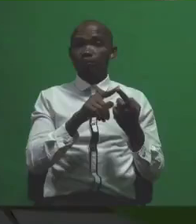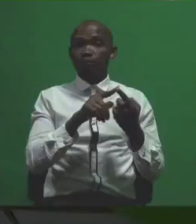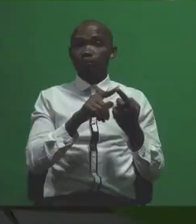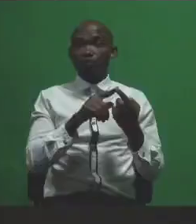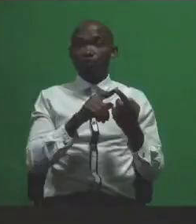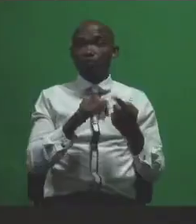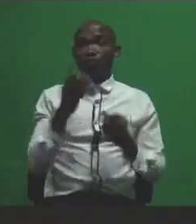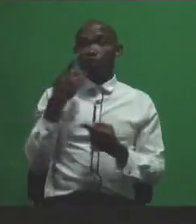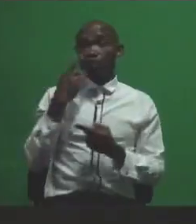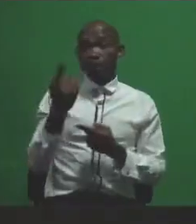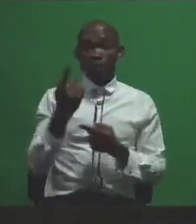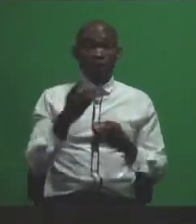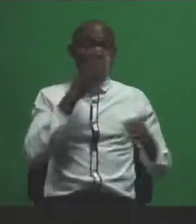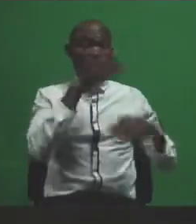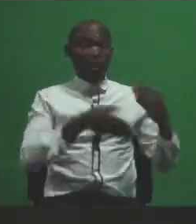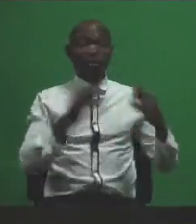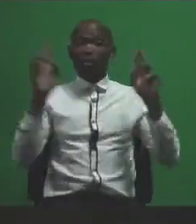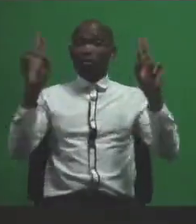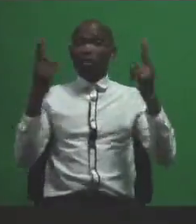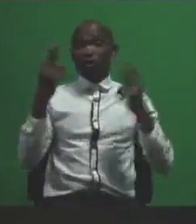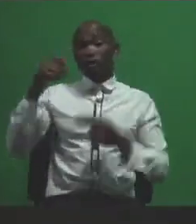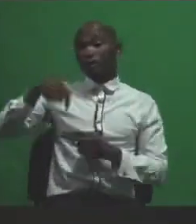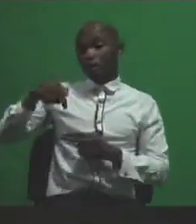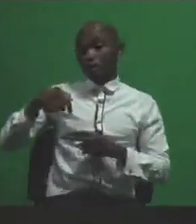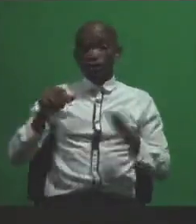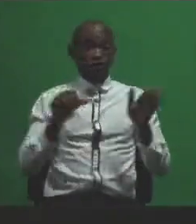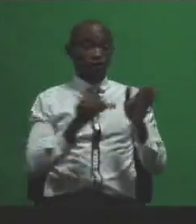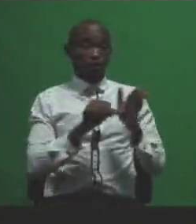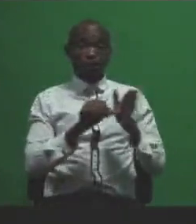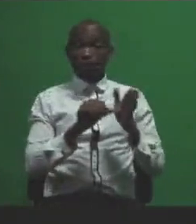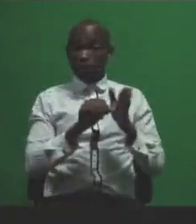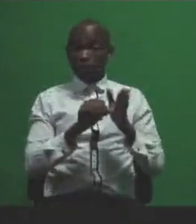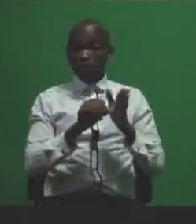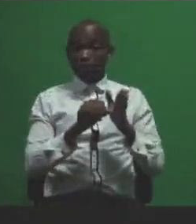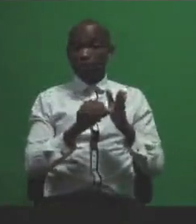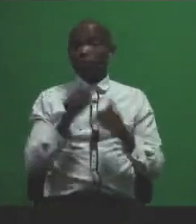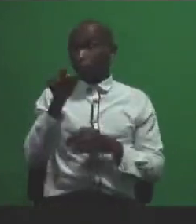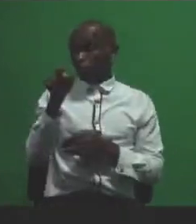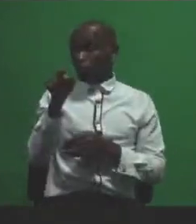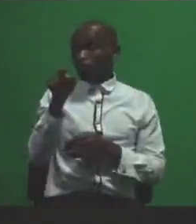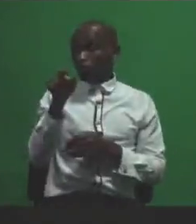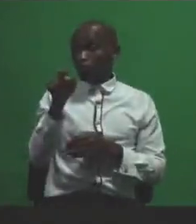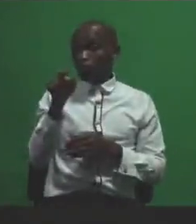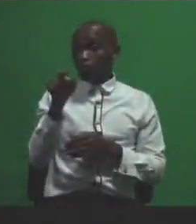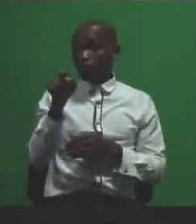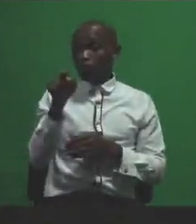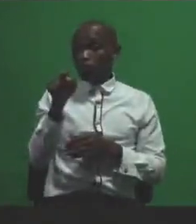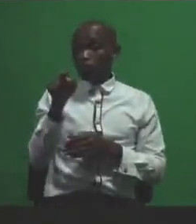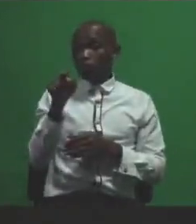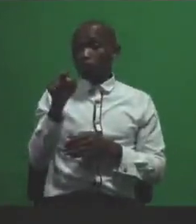at the end of the lesson, this lesson, students, means you, should be able